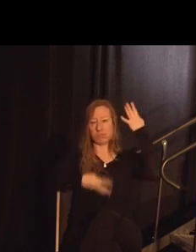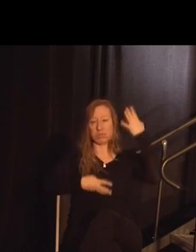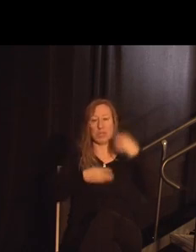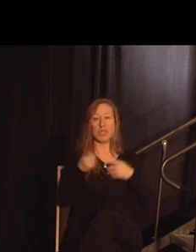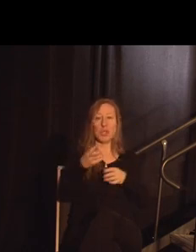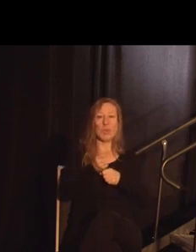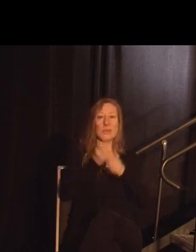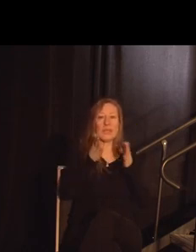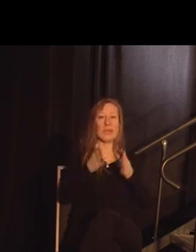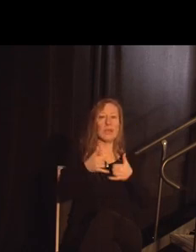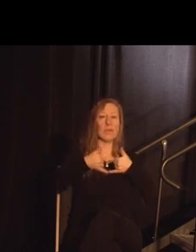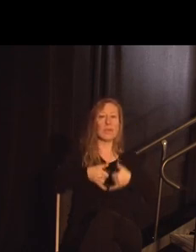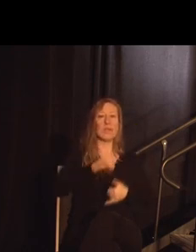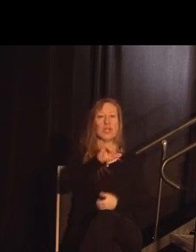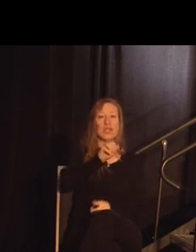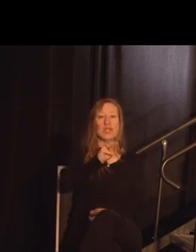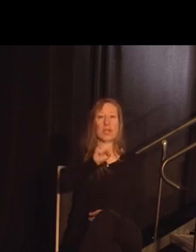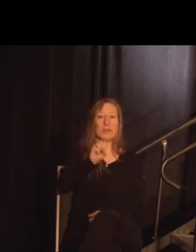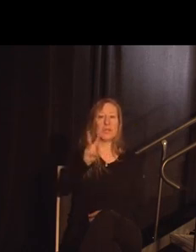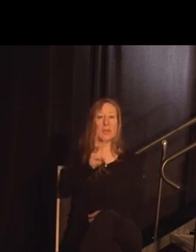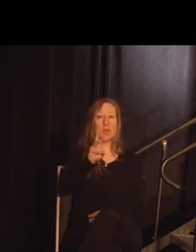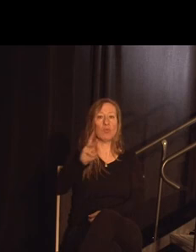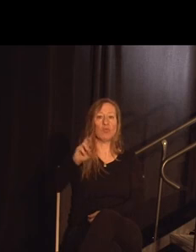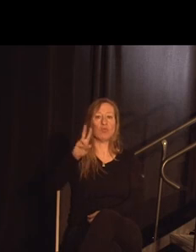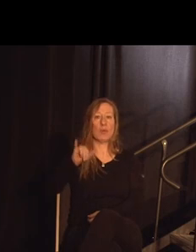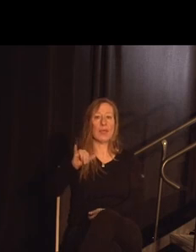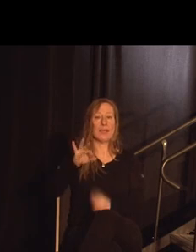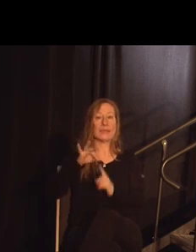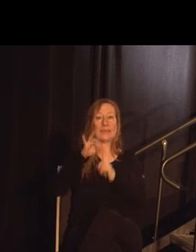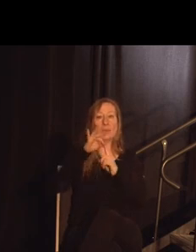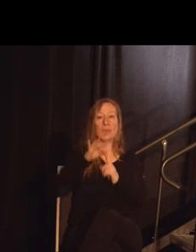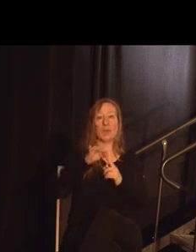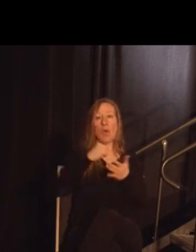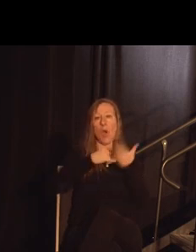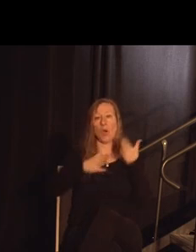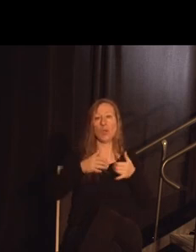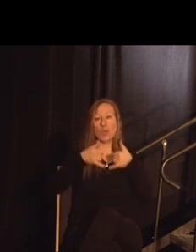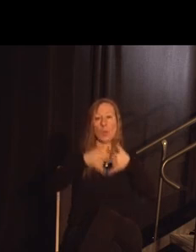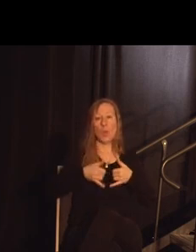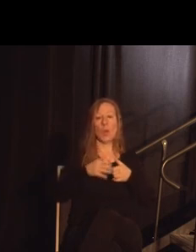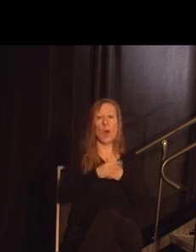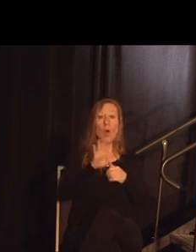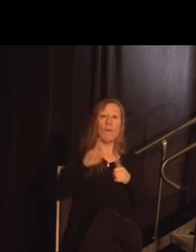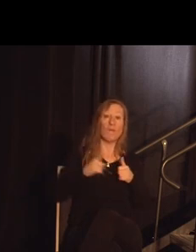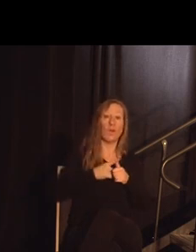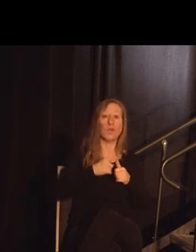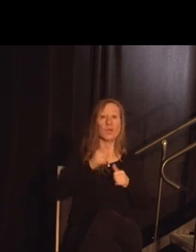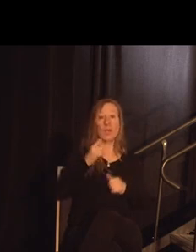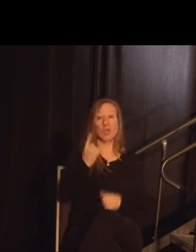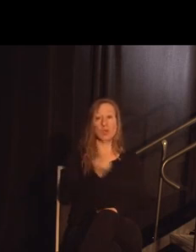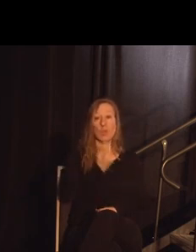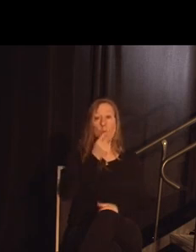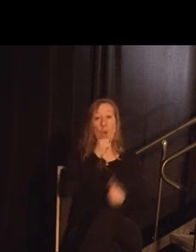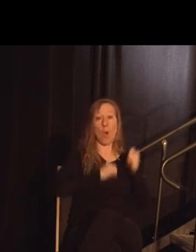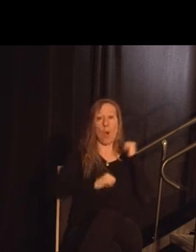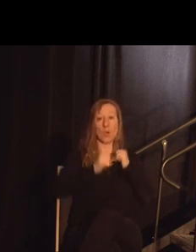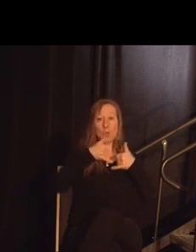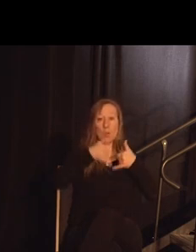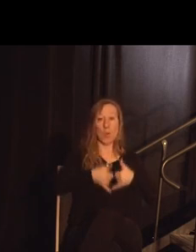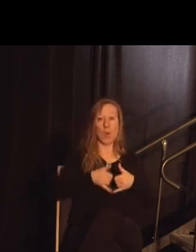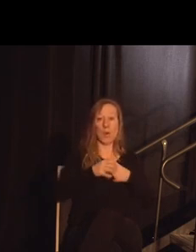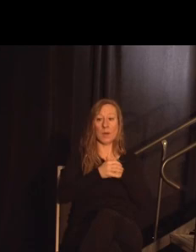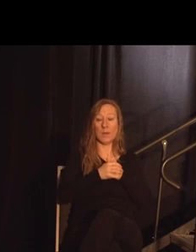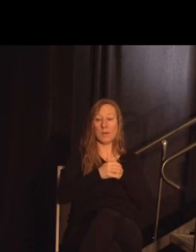of the James W. Ray Distinguished Artist Award for Washington Artists, her first solo art show after preparing the altar, The